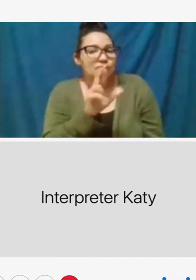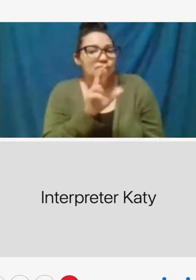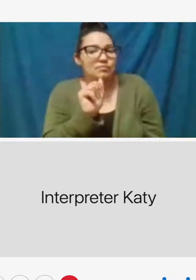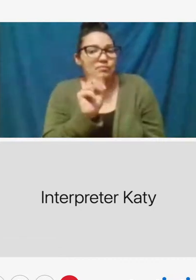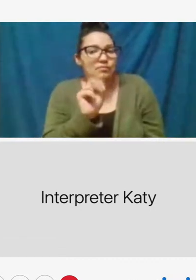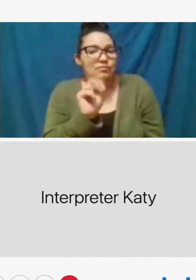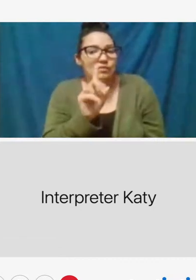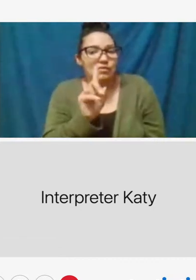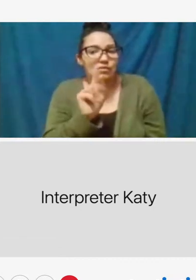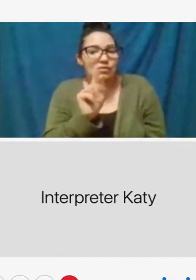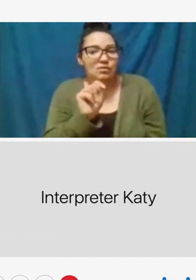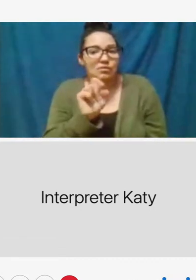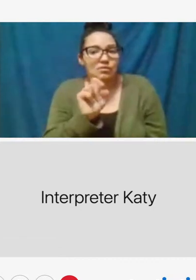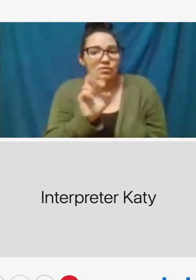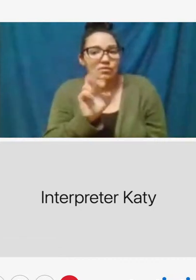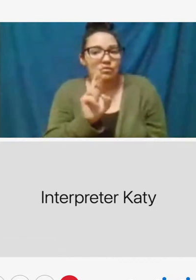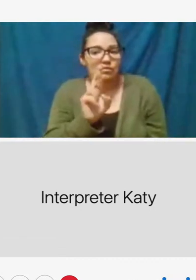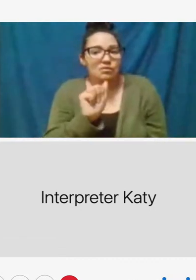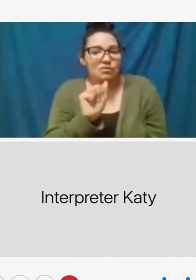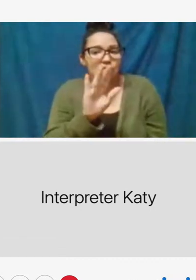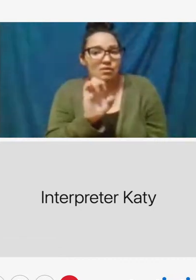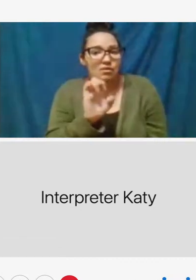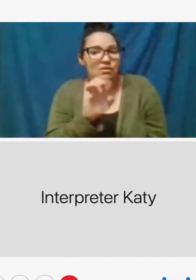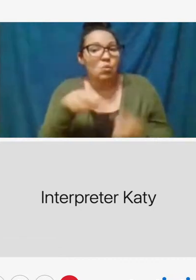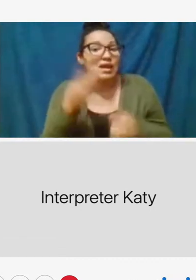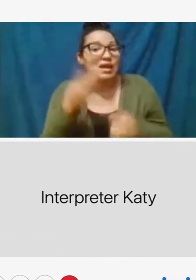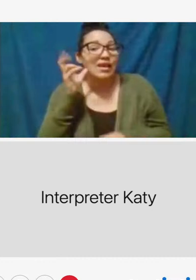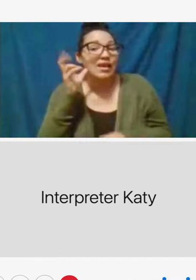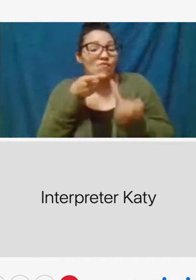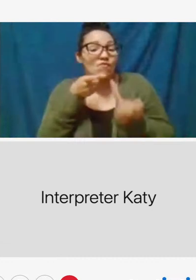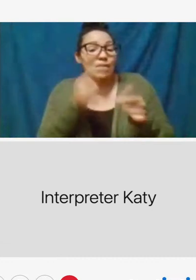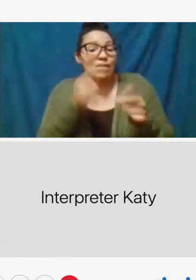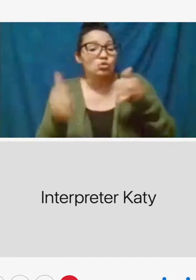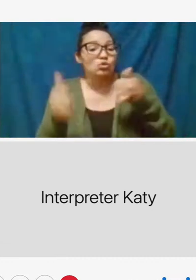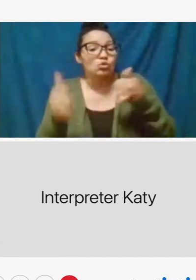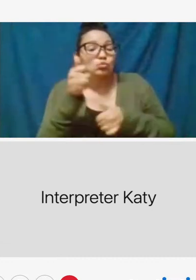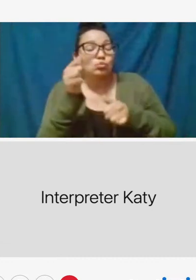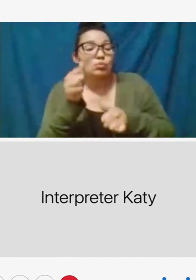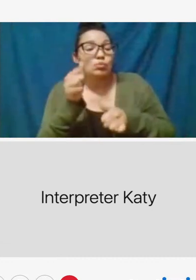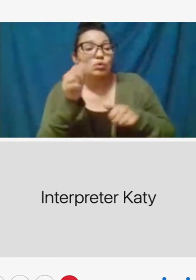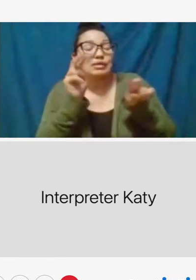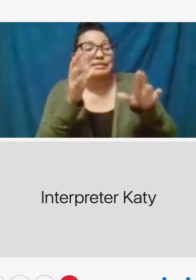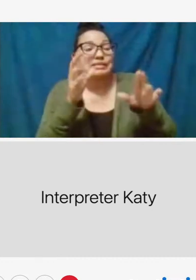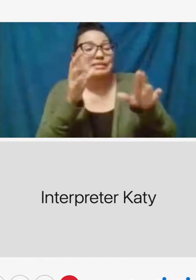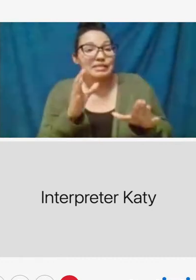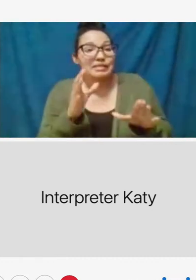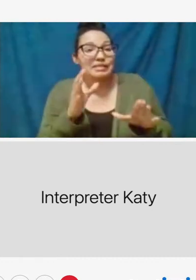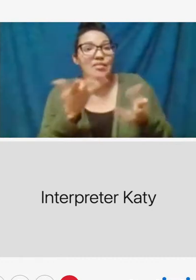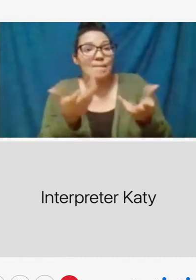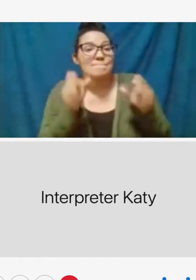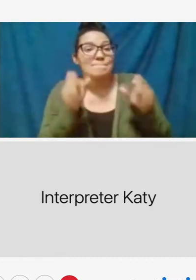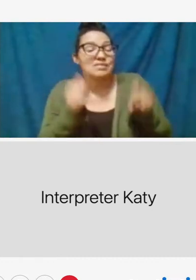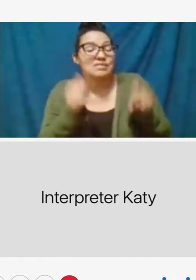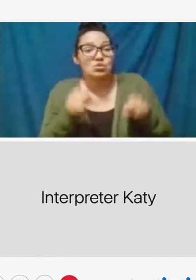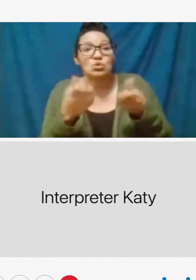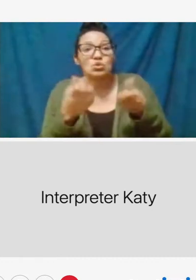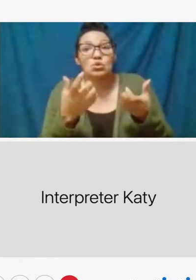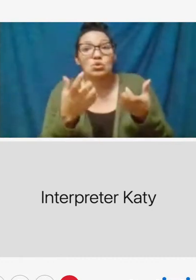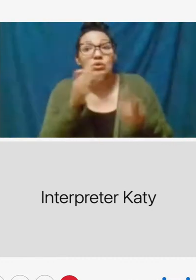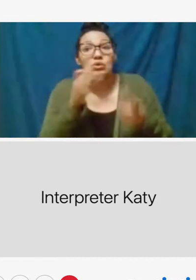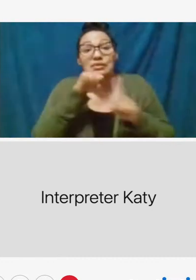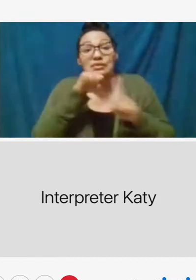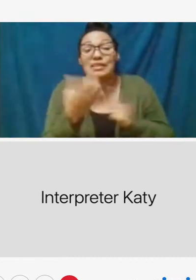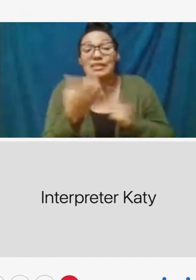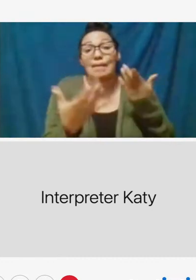our superintendent that uh there's potential incident that may occur uh